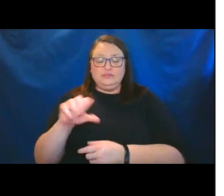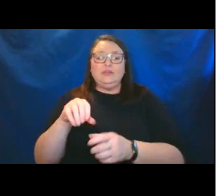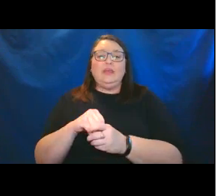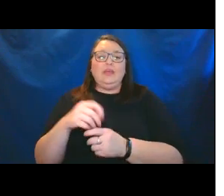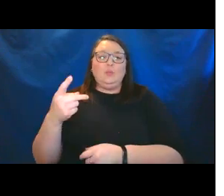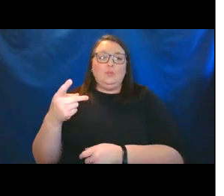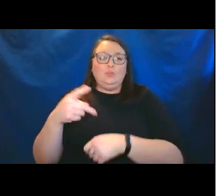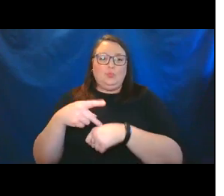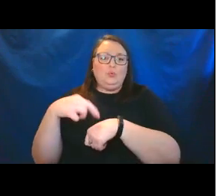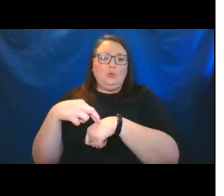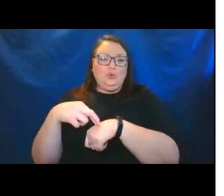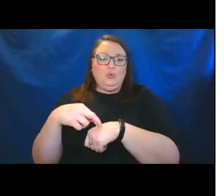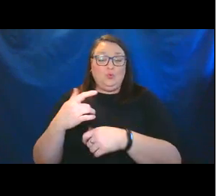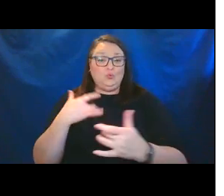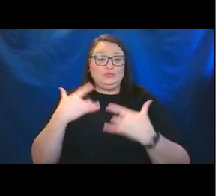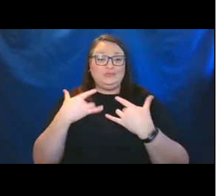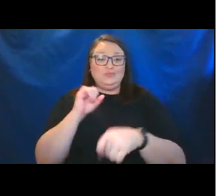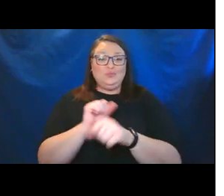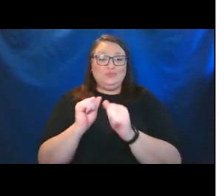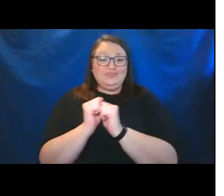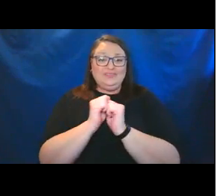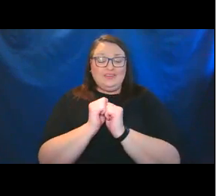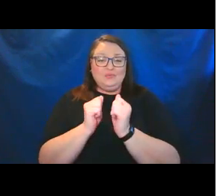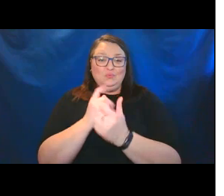to work together on these projects.